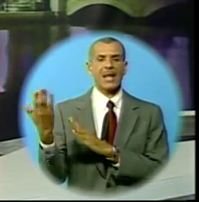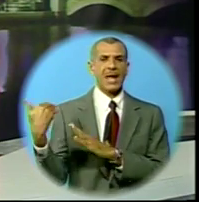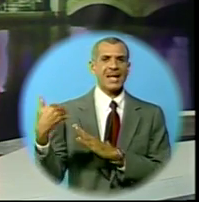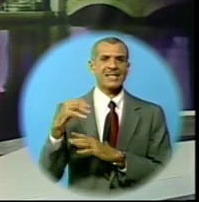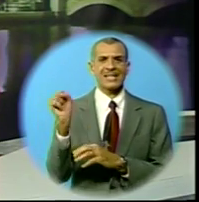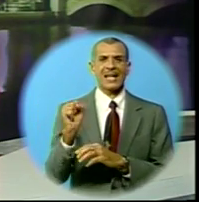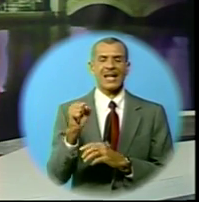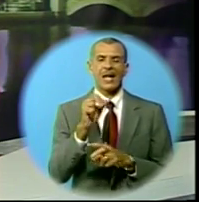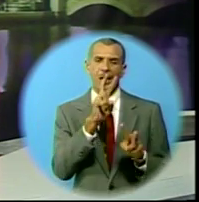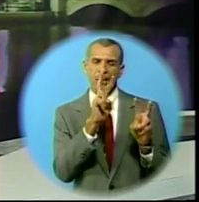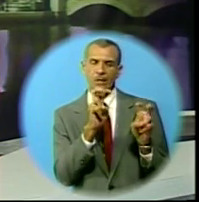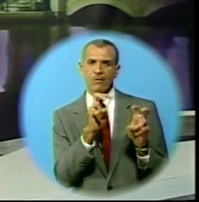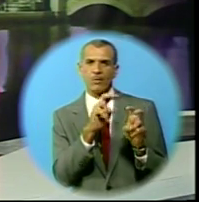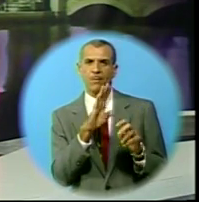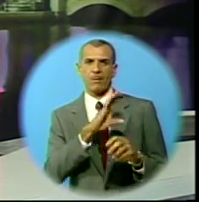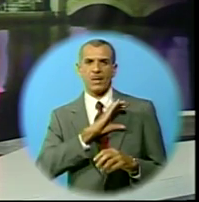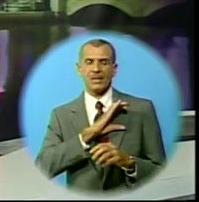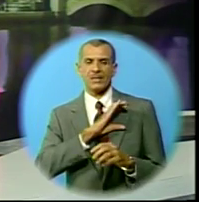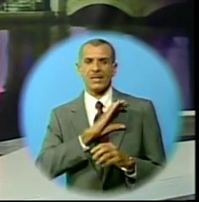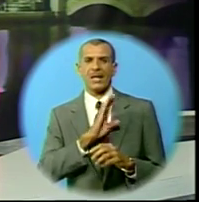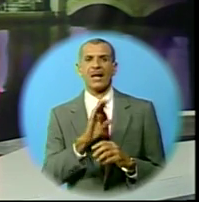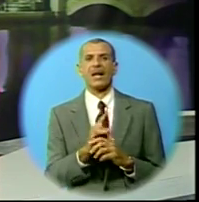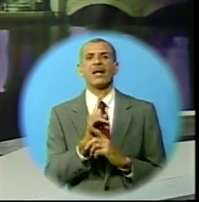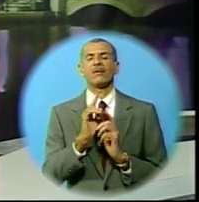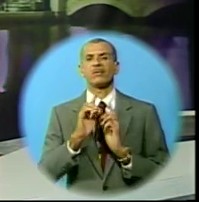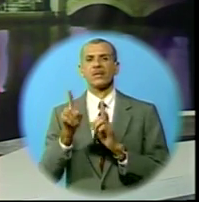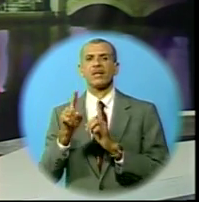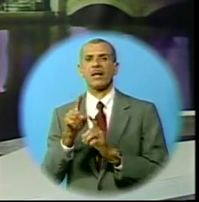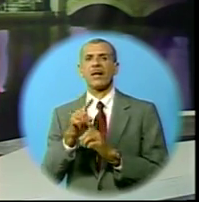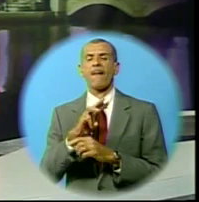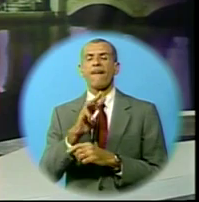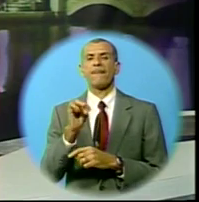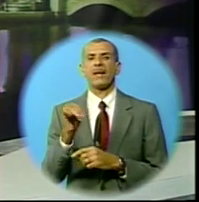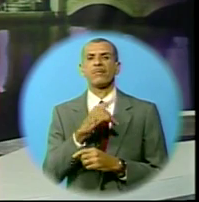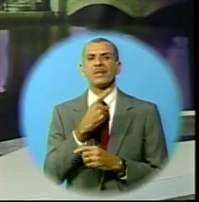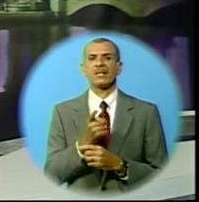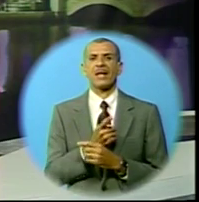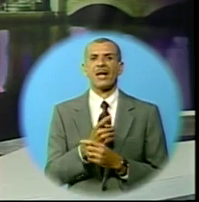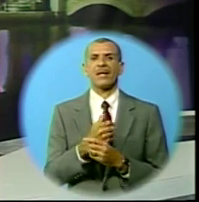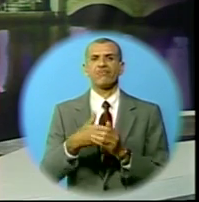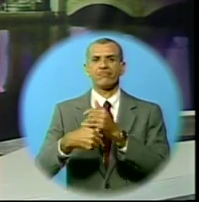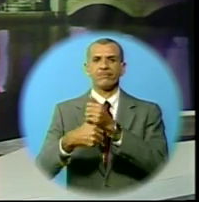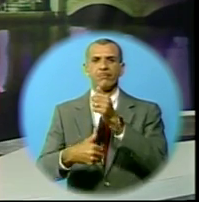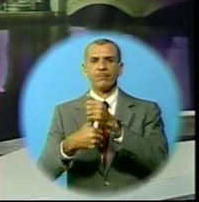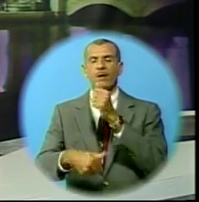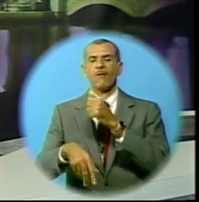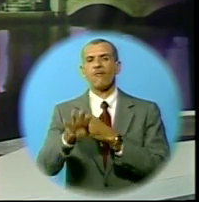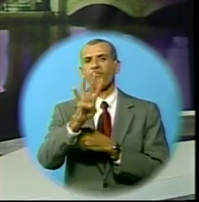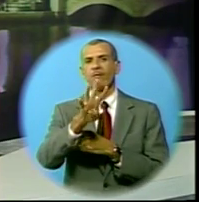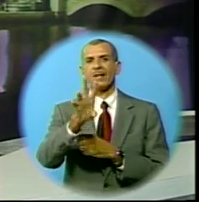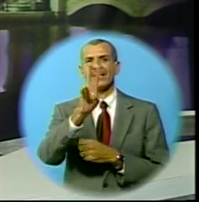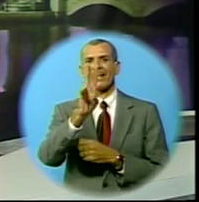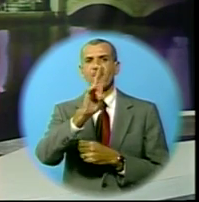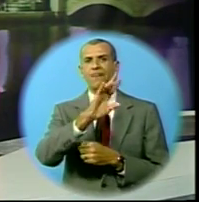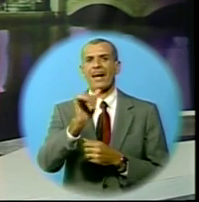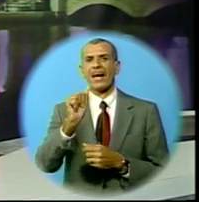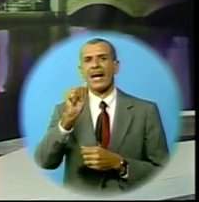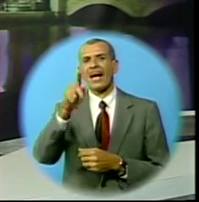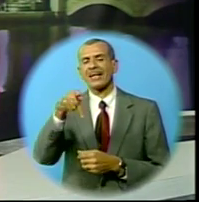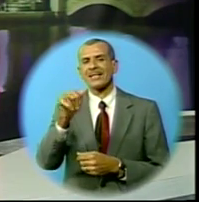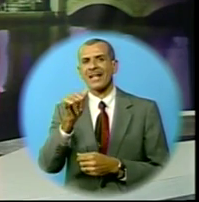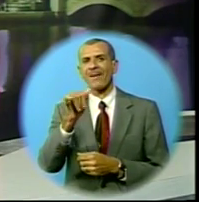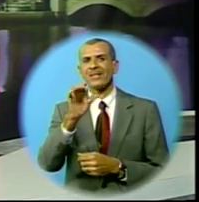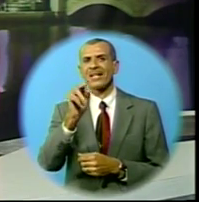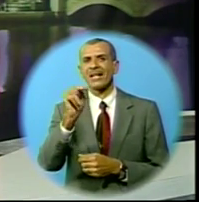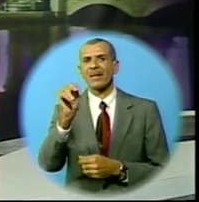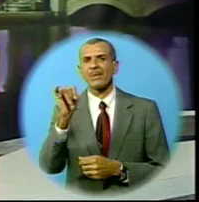by police after clearing immigration. He was then referred to a medical facility where he passed out 47 packets of cannabis. Meanwhile,